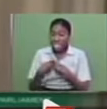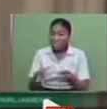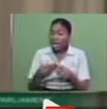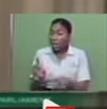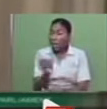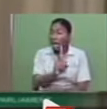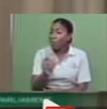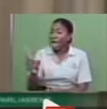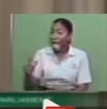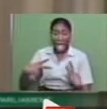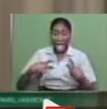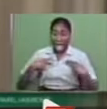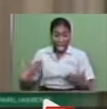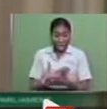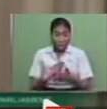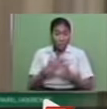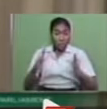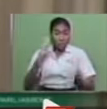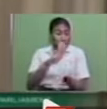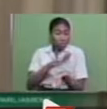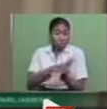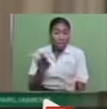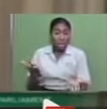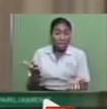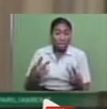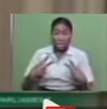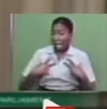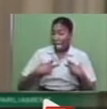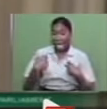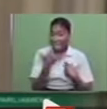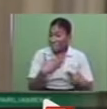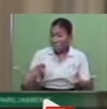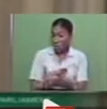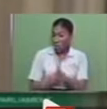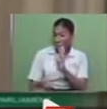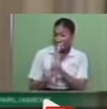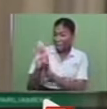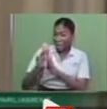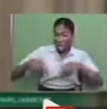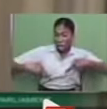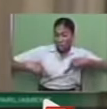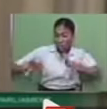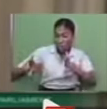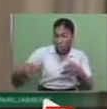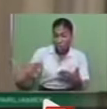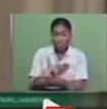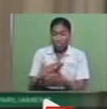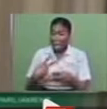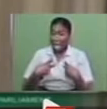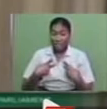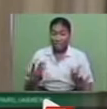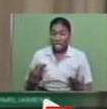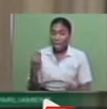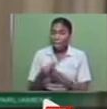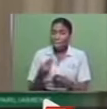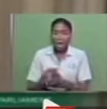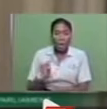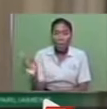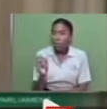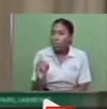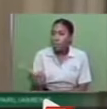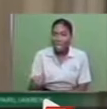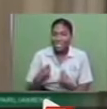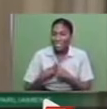schools? Can we see any development, roads, schools, and so on? Where has that $10.9